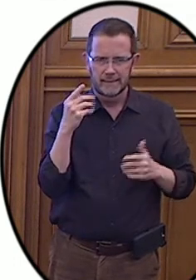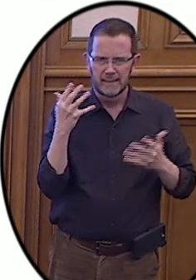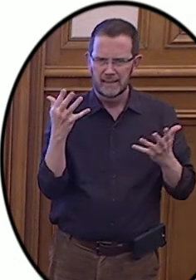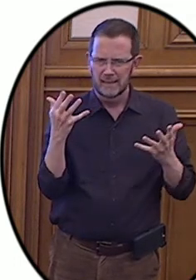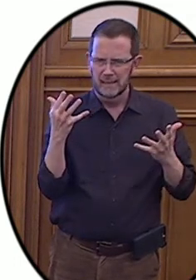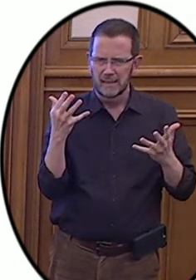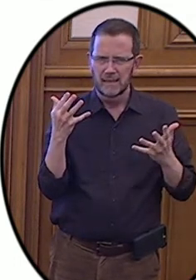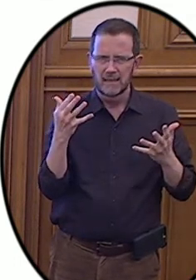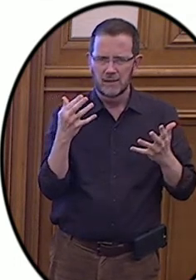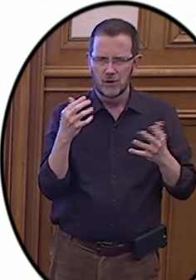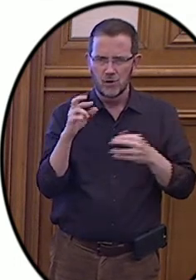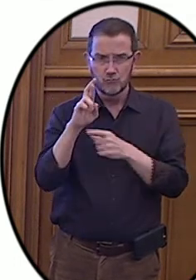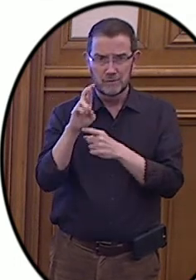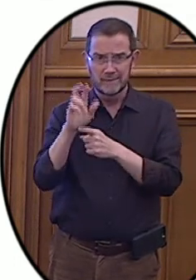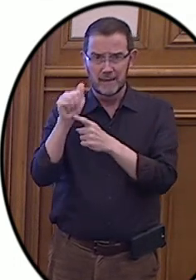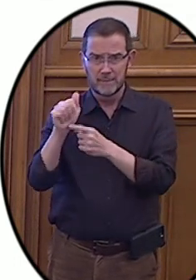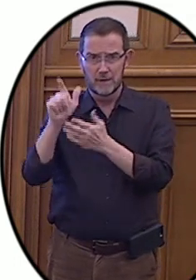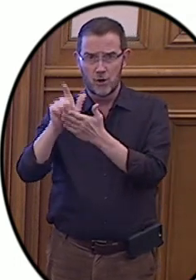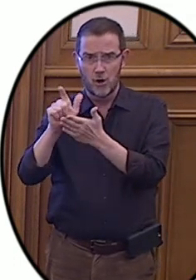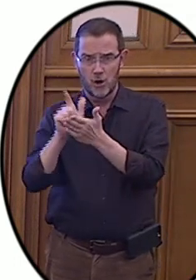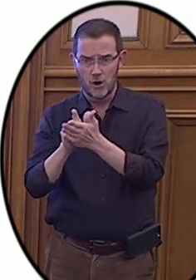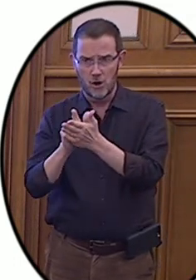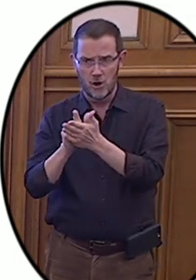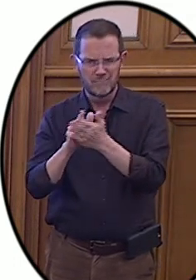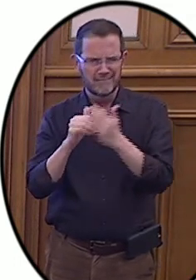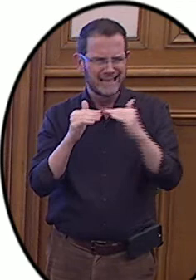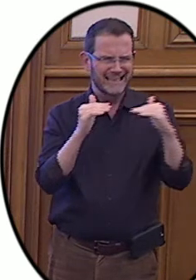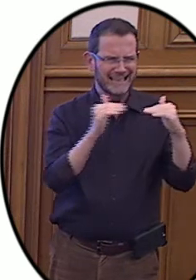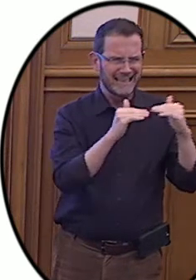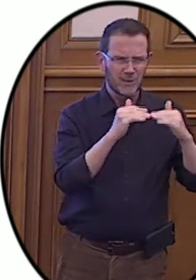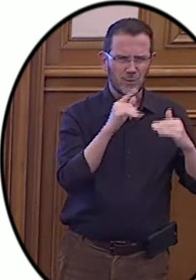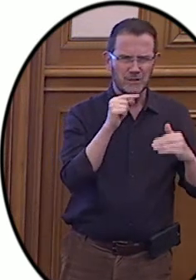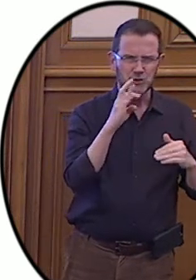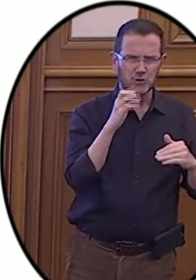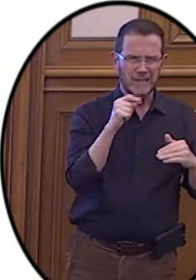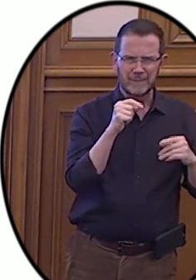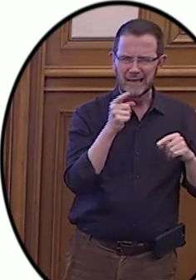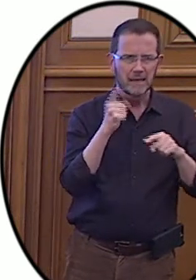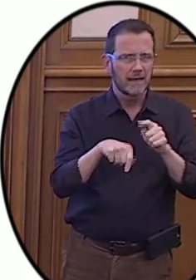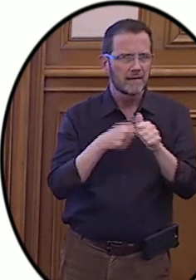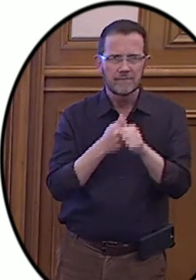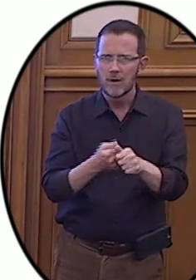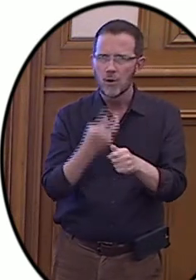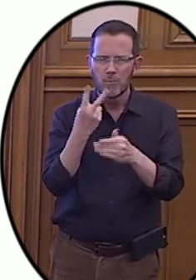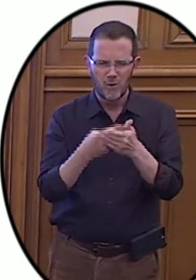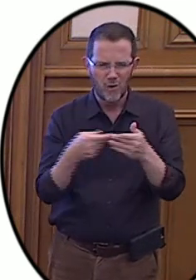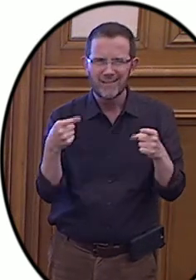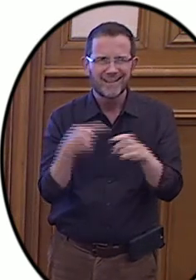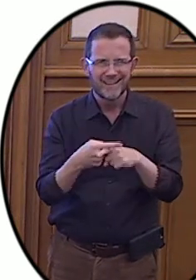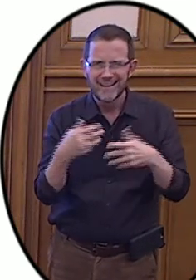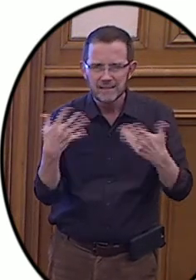with reasonable accommodation laws that sometimes require different treatment.